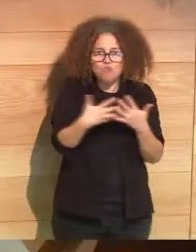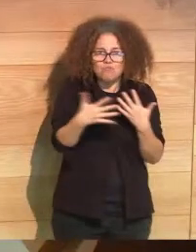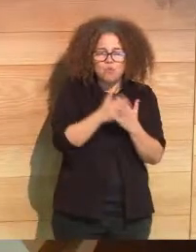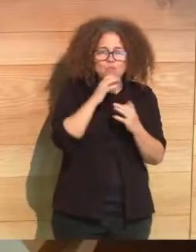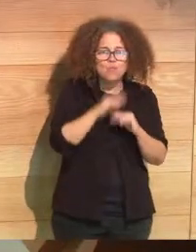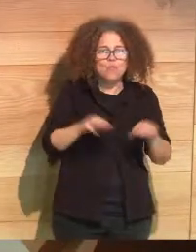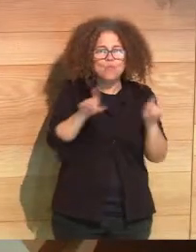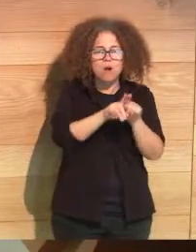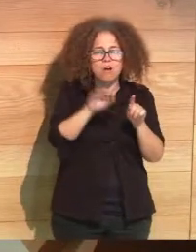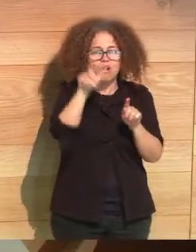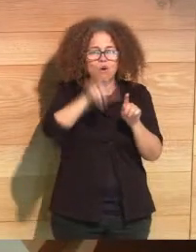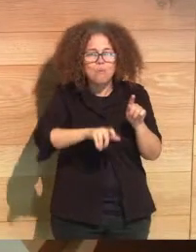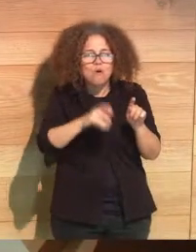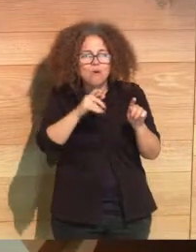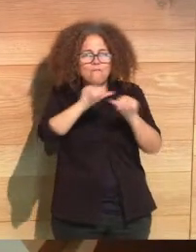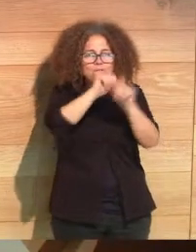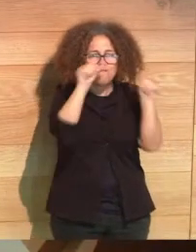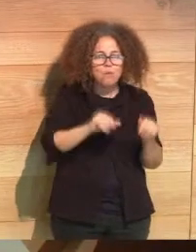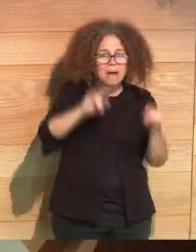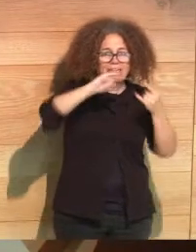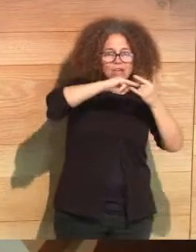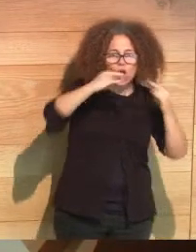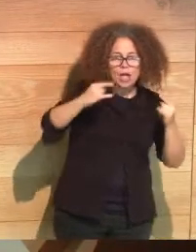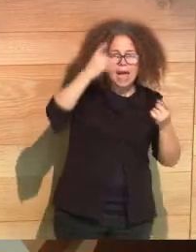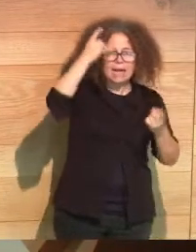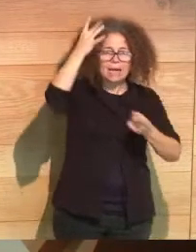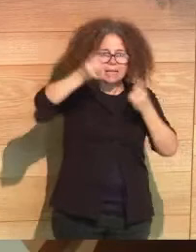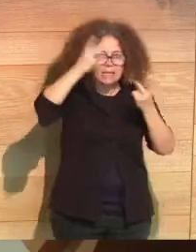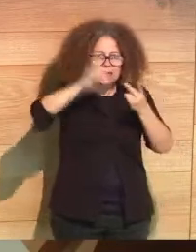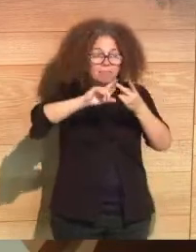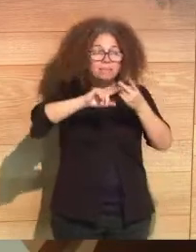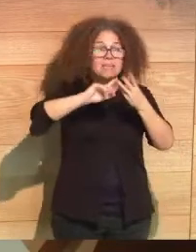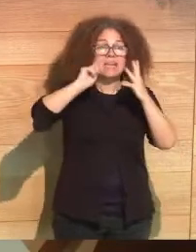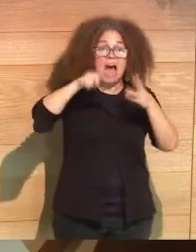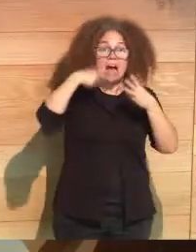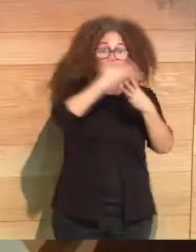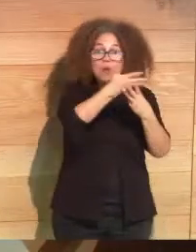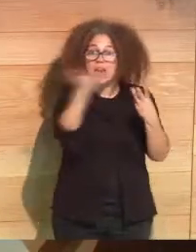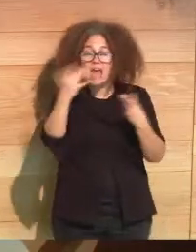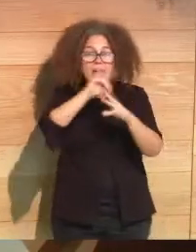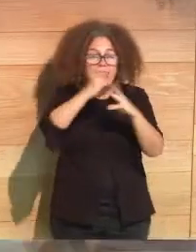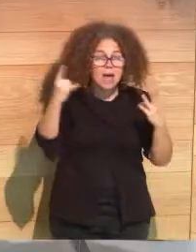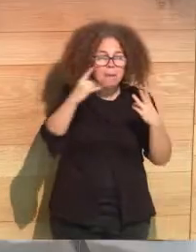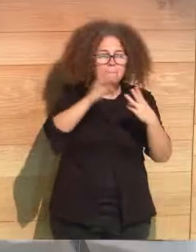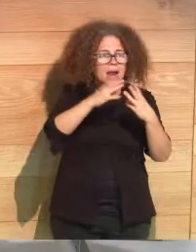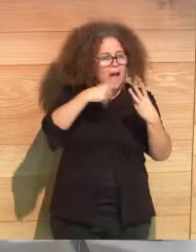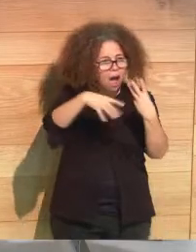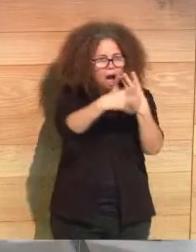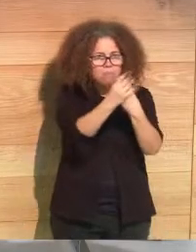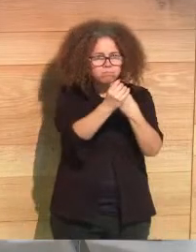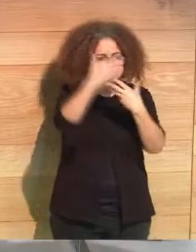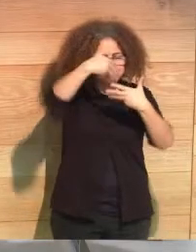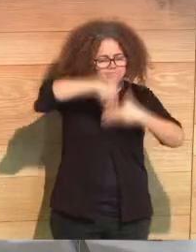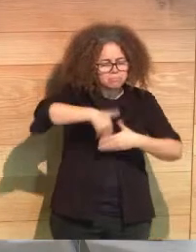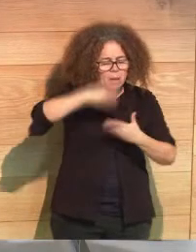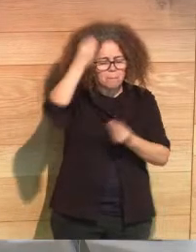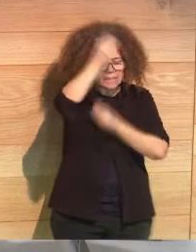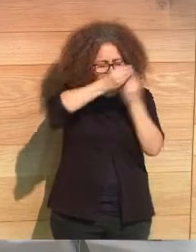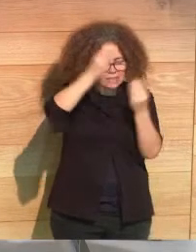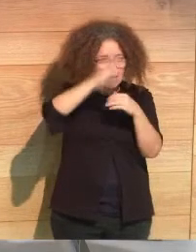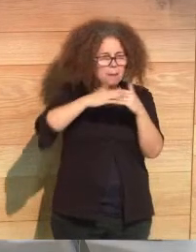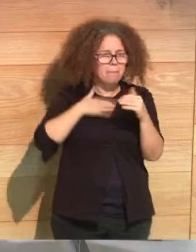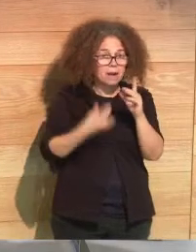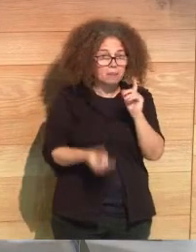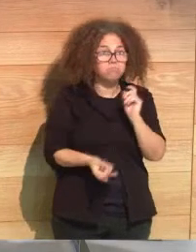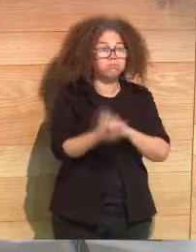way combined this combination between technology, creativity, nature as a way to